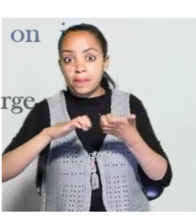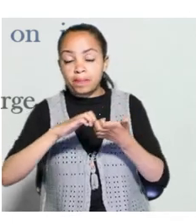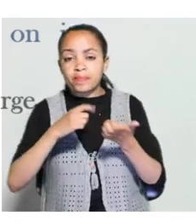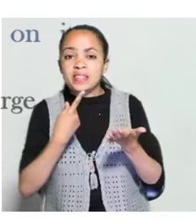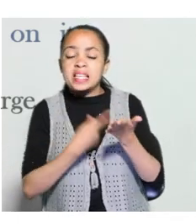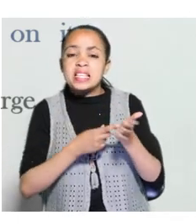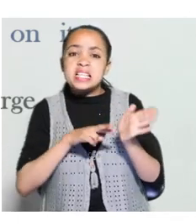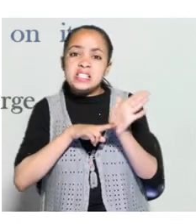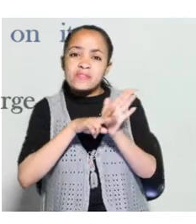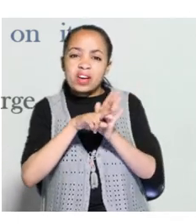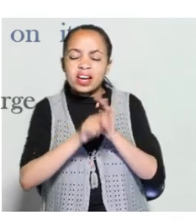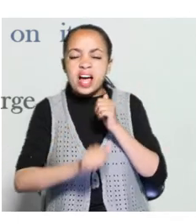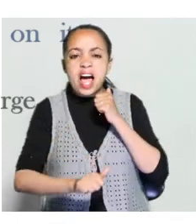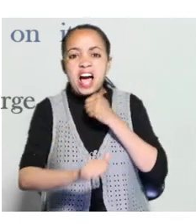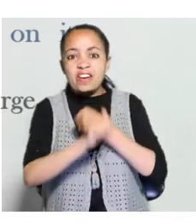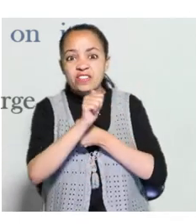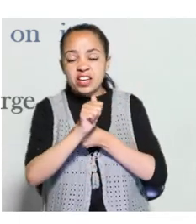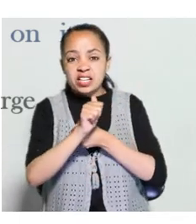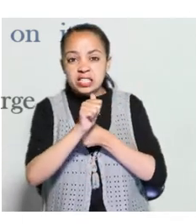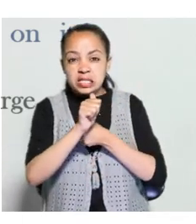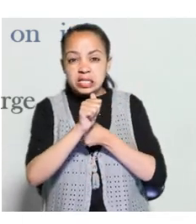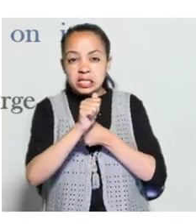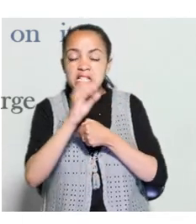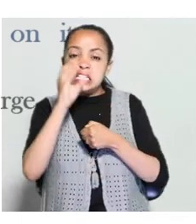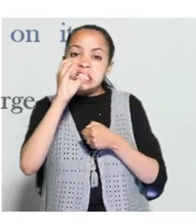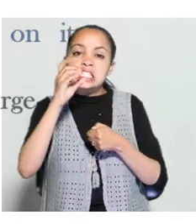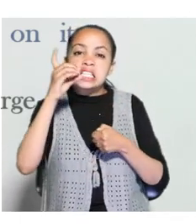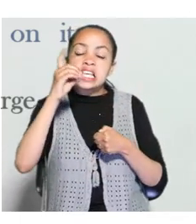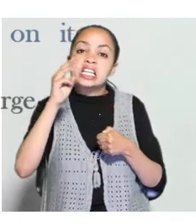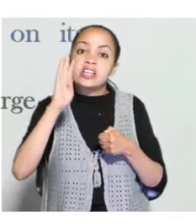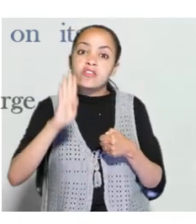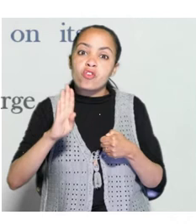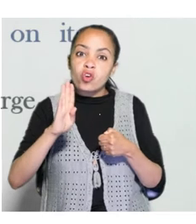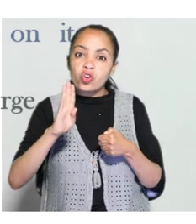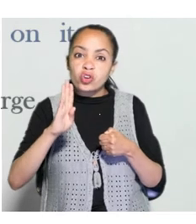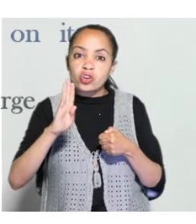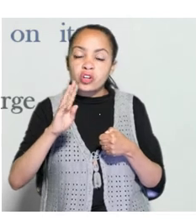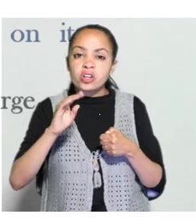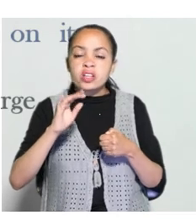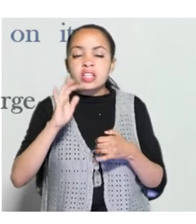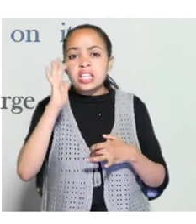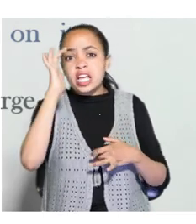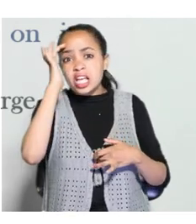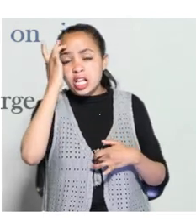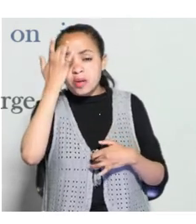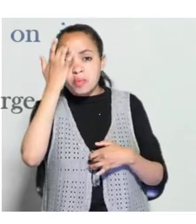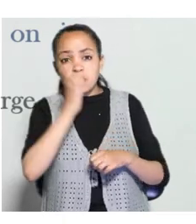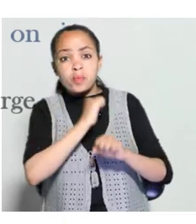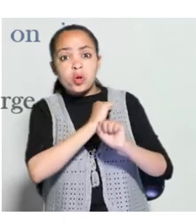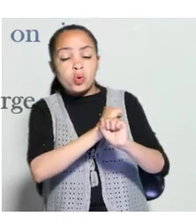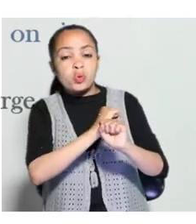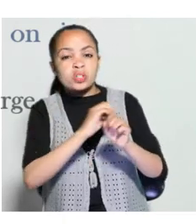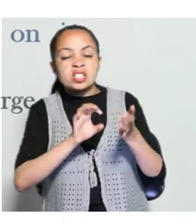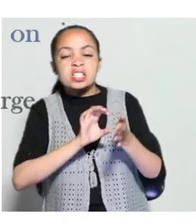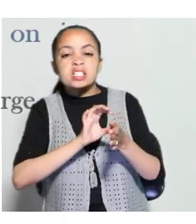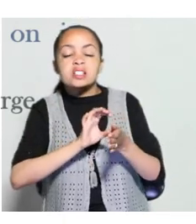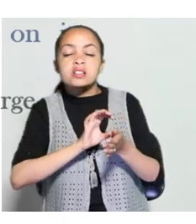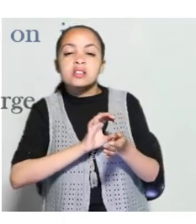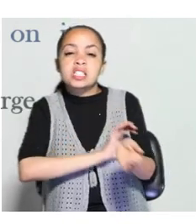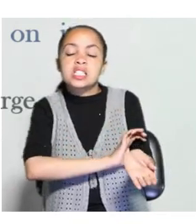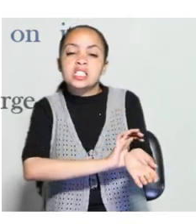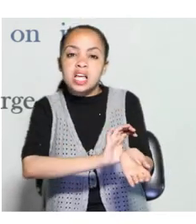This virus affects the CD4, an immune coordinating cell. We call it is said